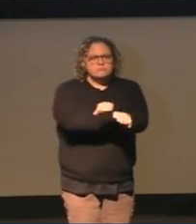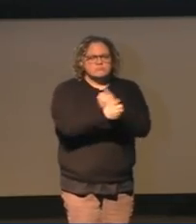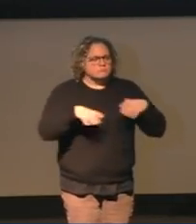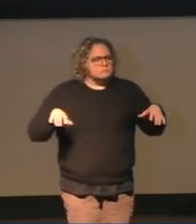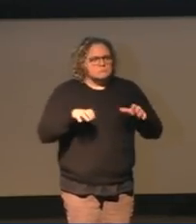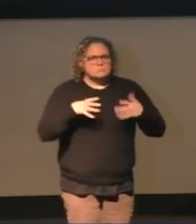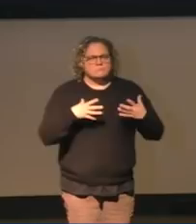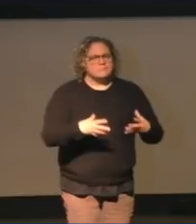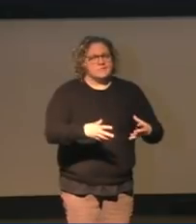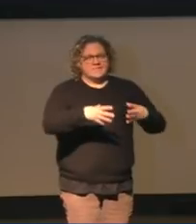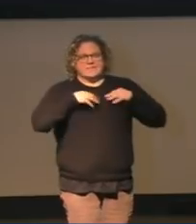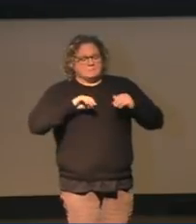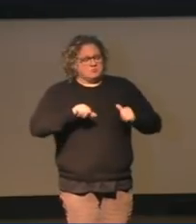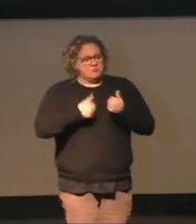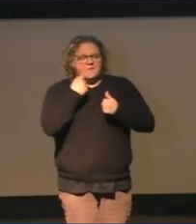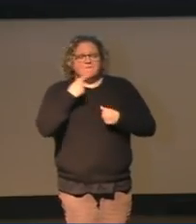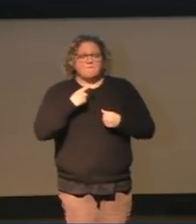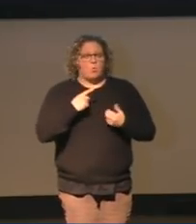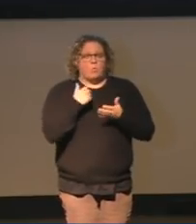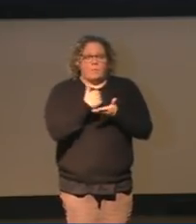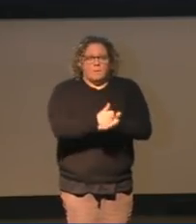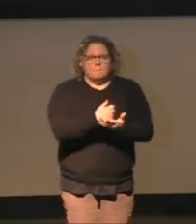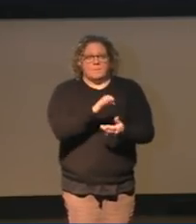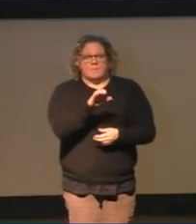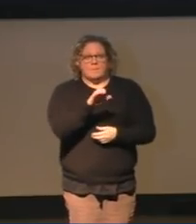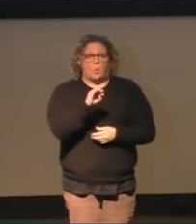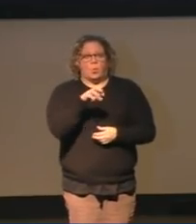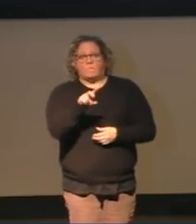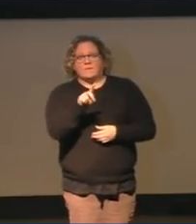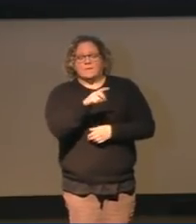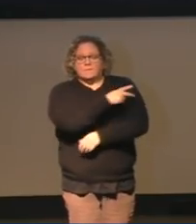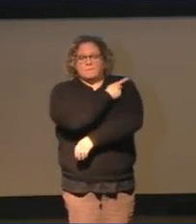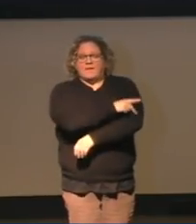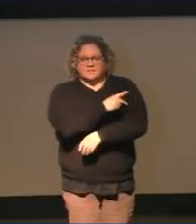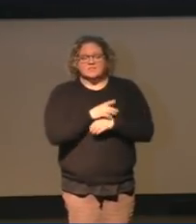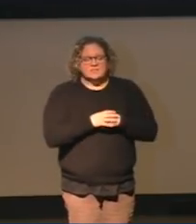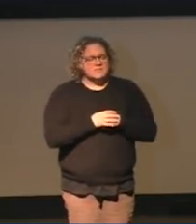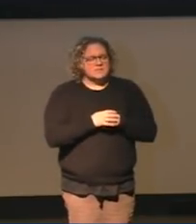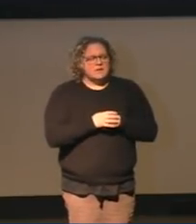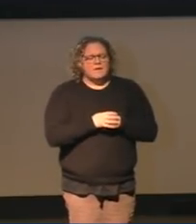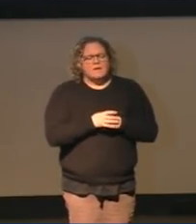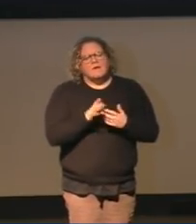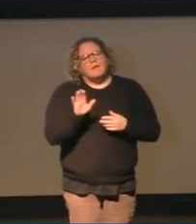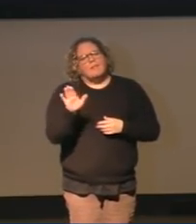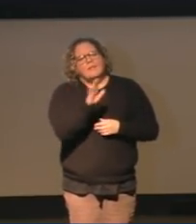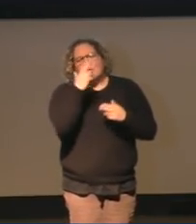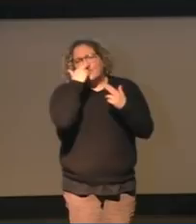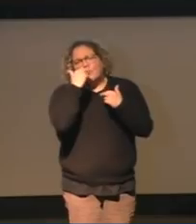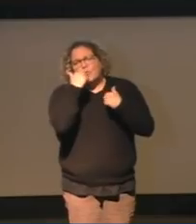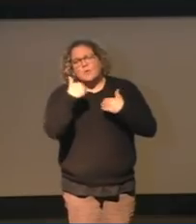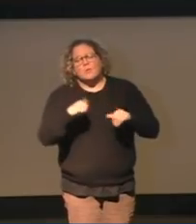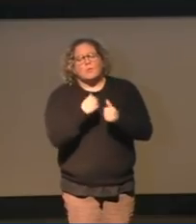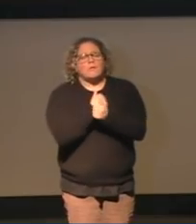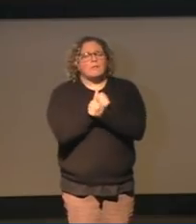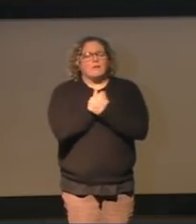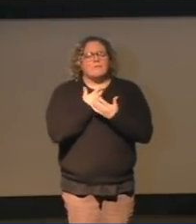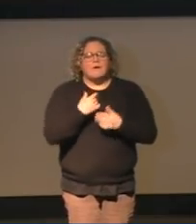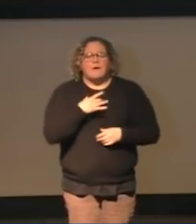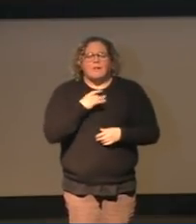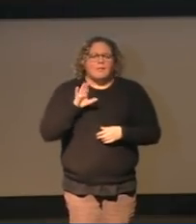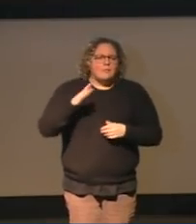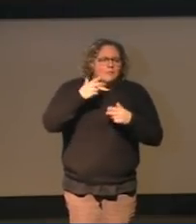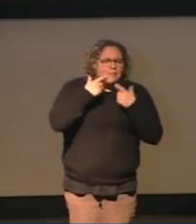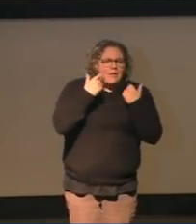patients early on in this experience that we are going through. I love their humor. I like to laugh, and I loved